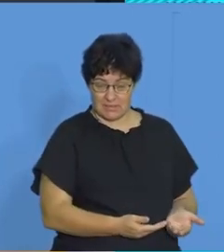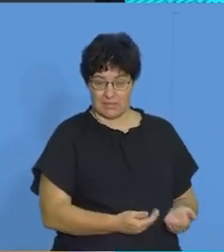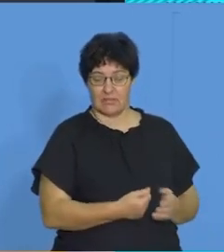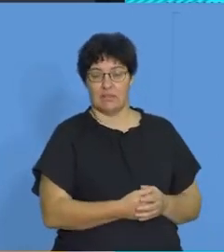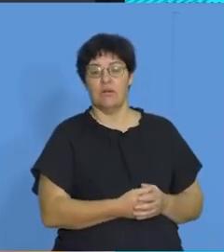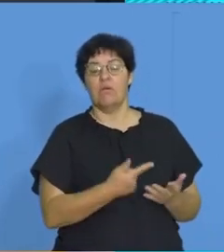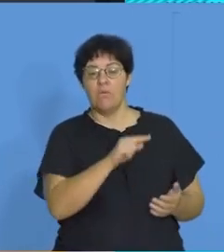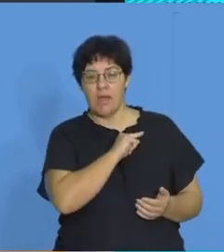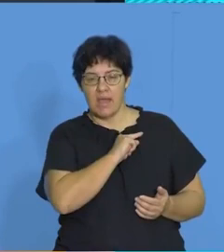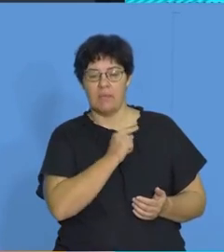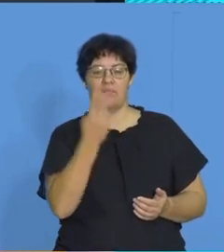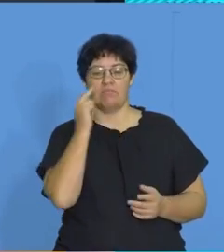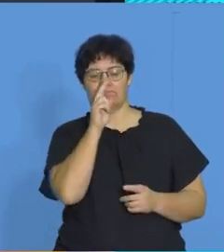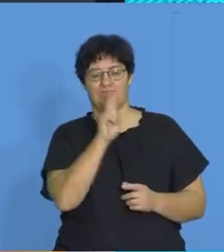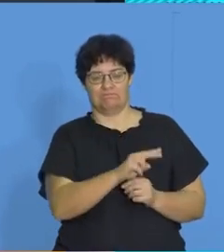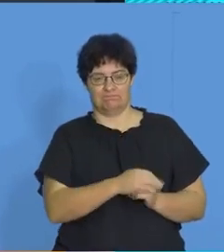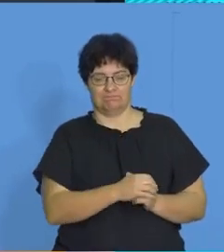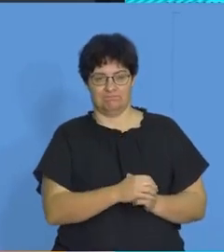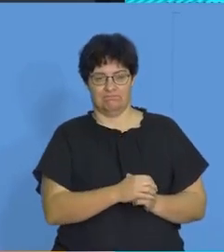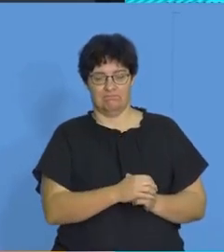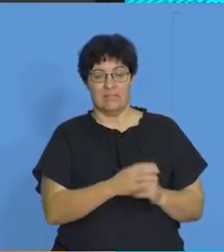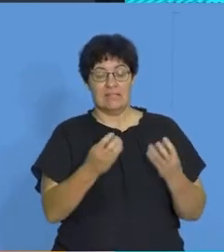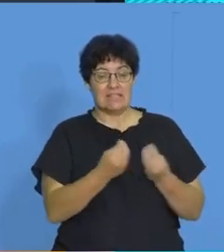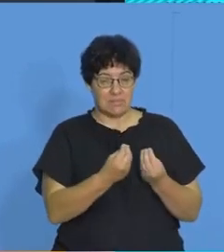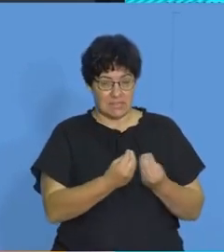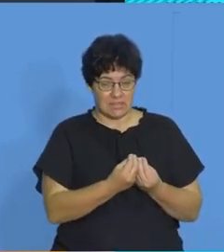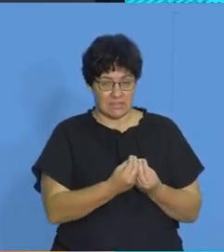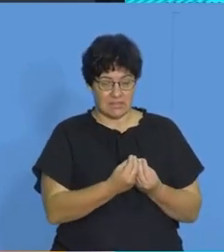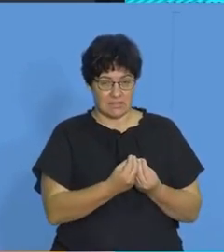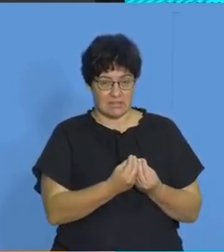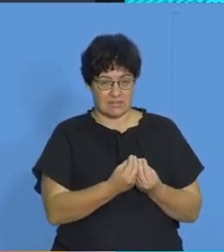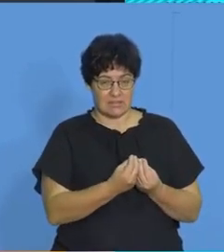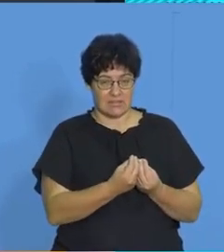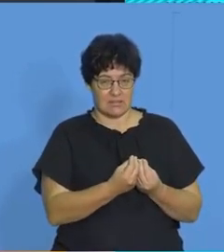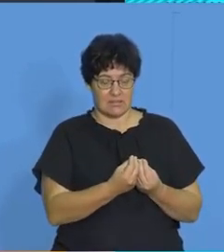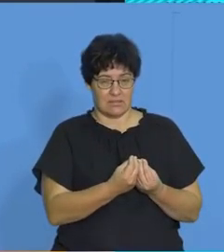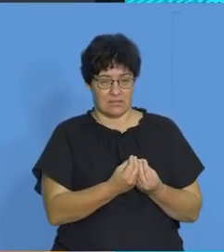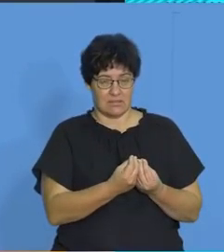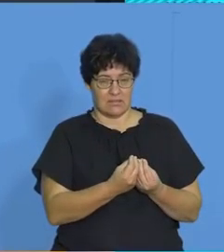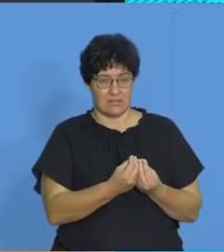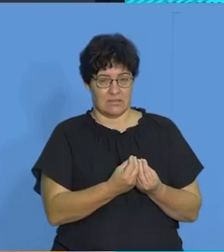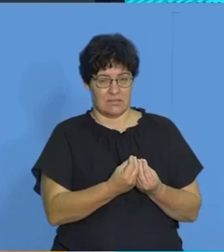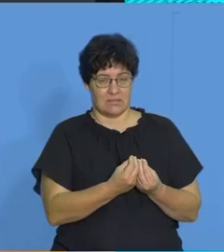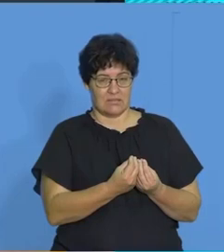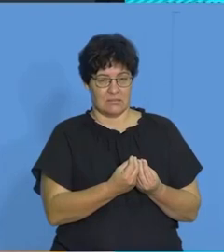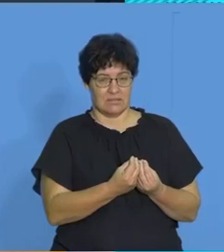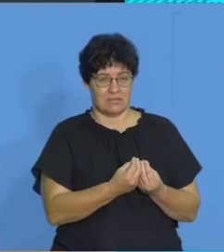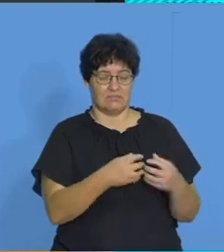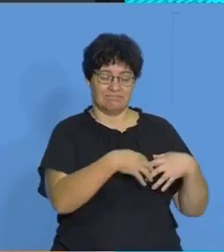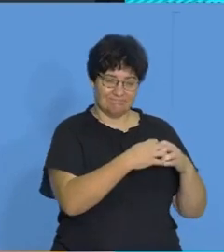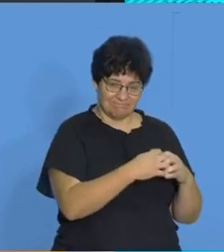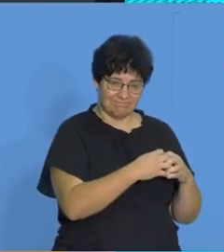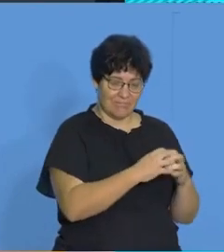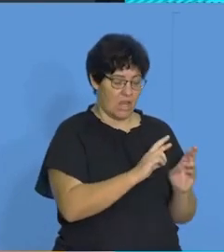we've also appreciated the fact that these are substances, they do not actually, they are not actually placed, you know,